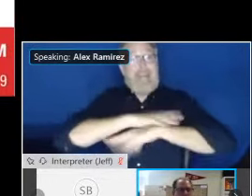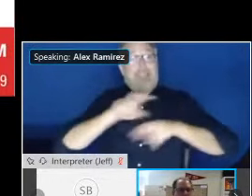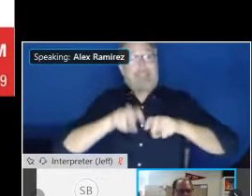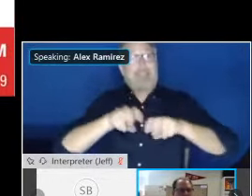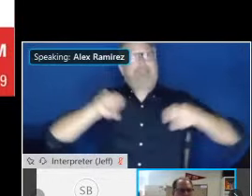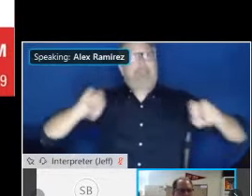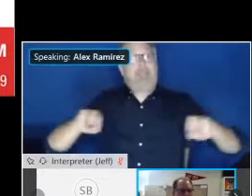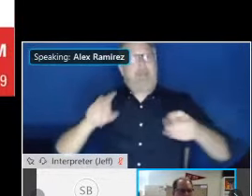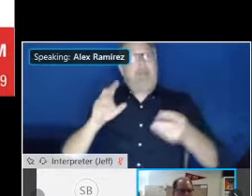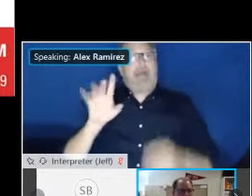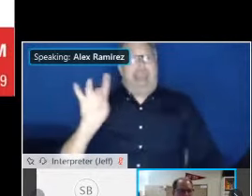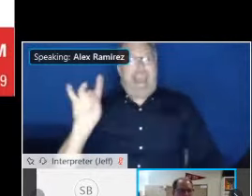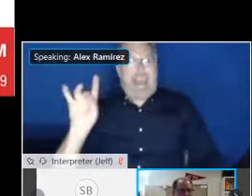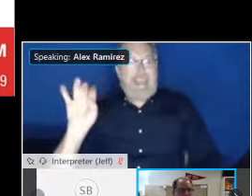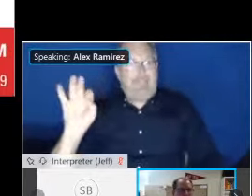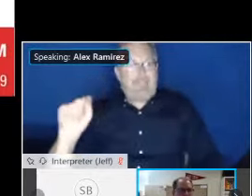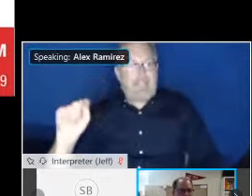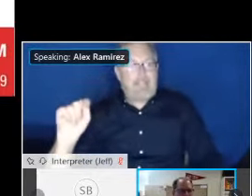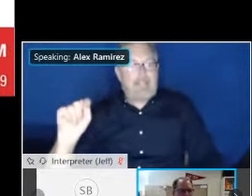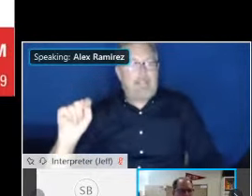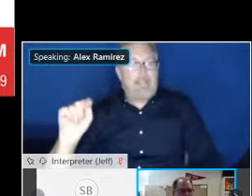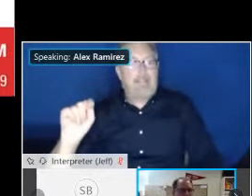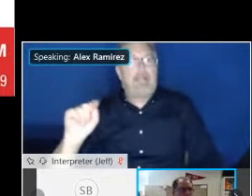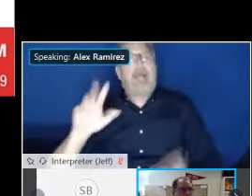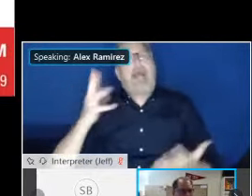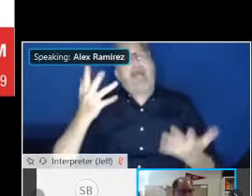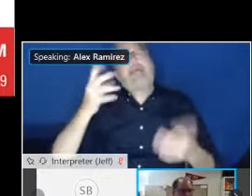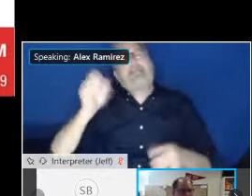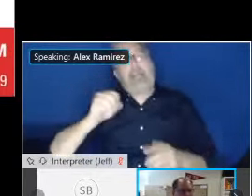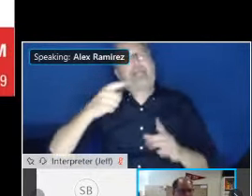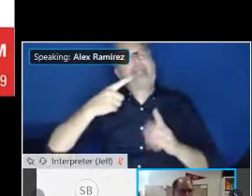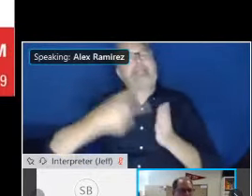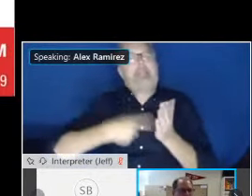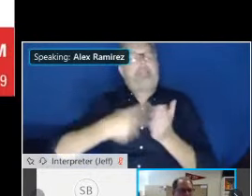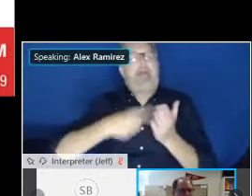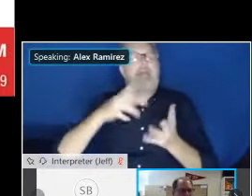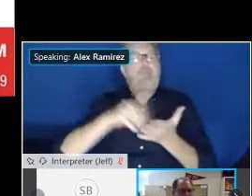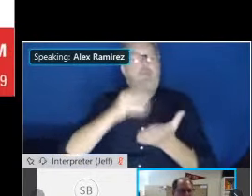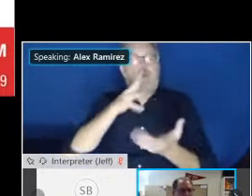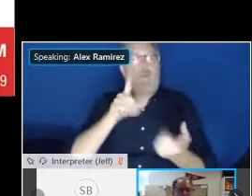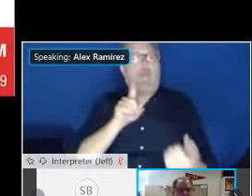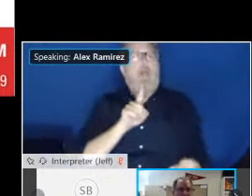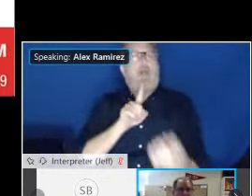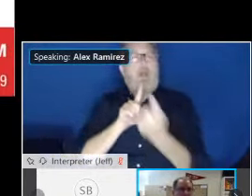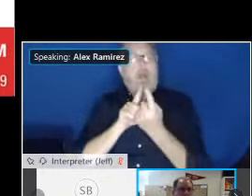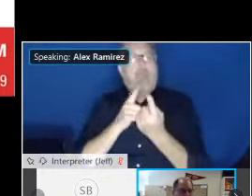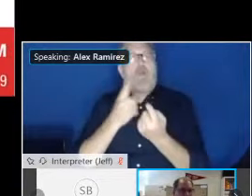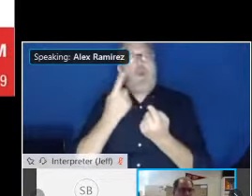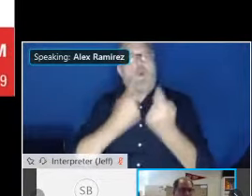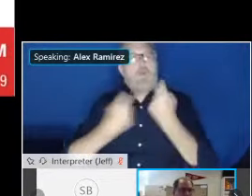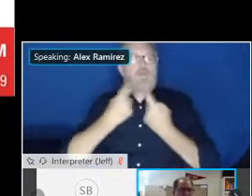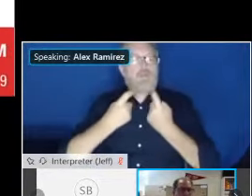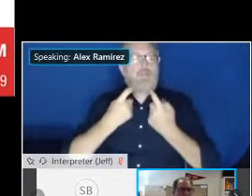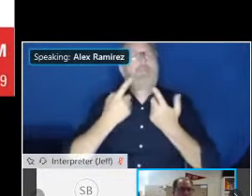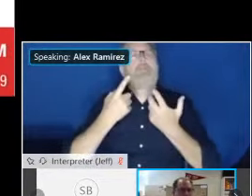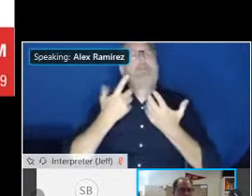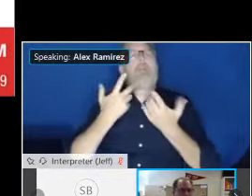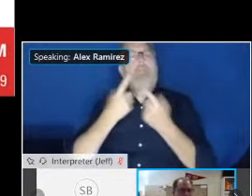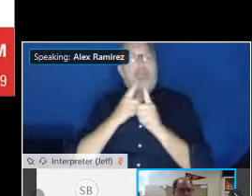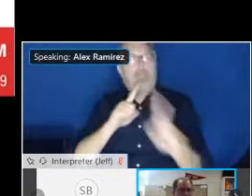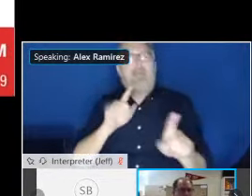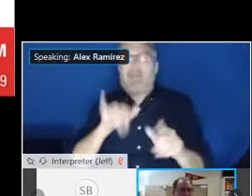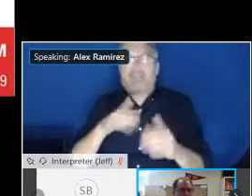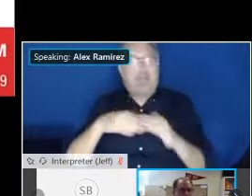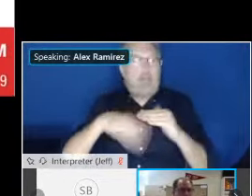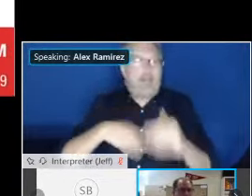a student may come up and ask me a question, but that interaction is usually less than 15 minutes. And I have the control where if